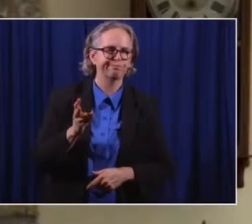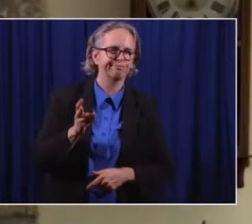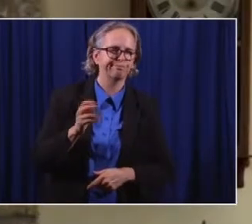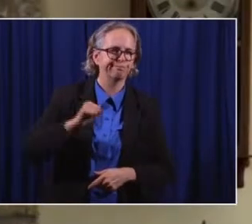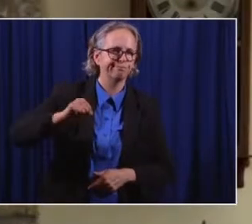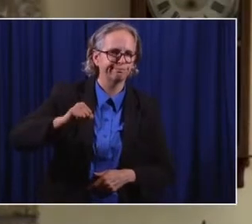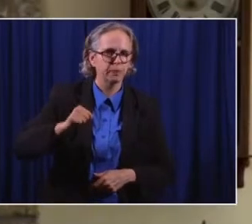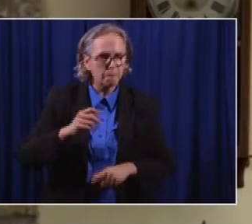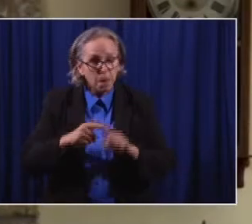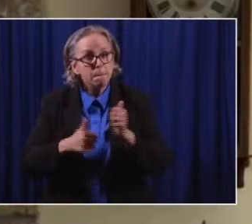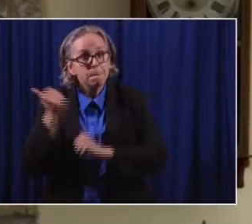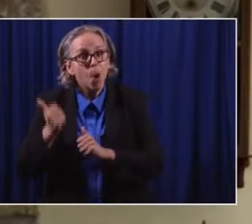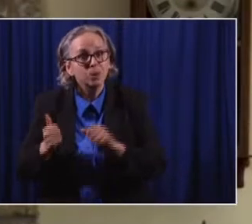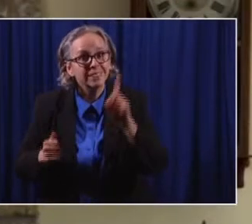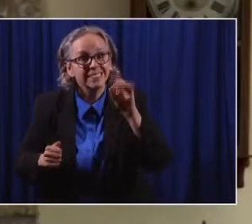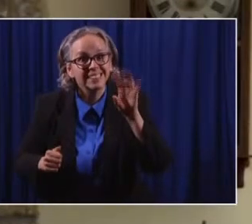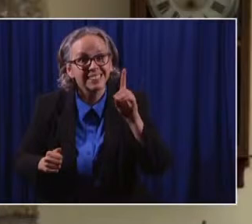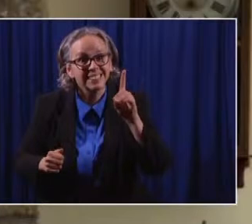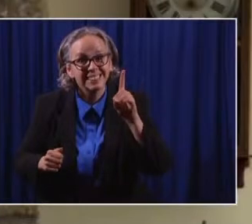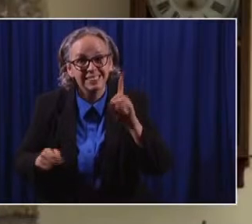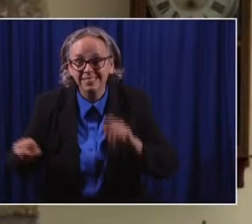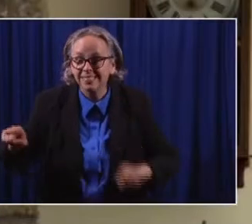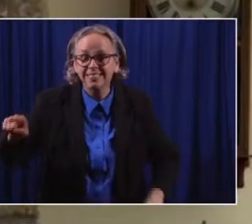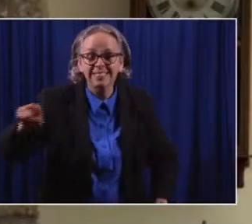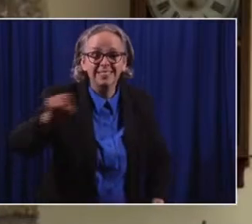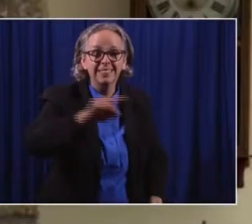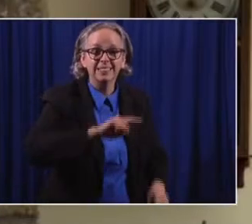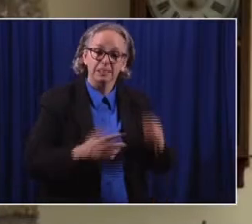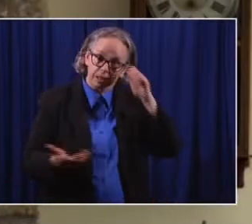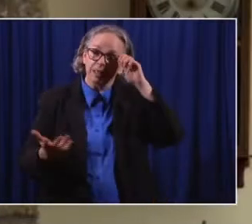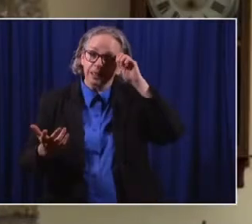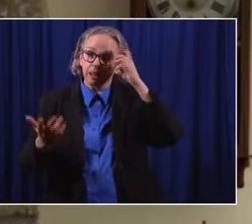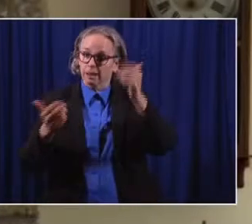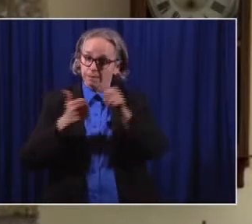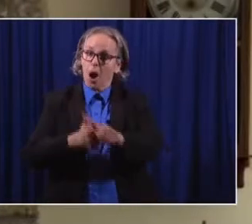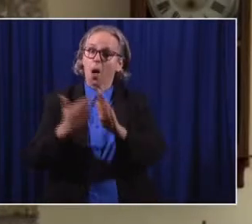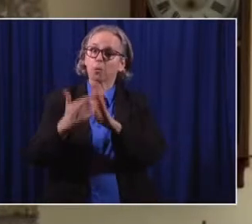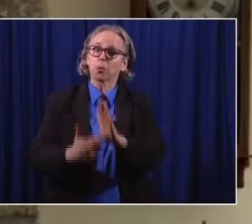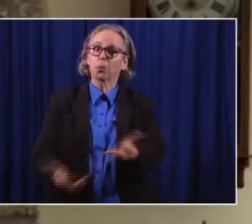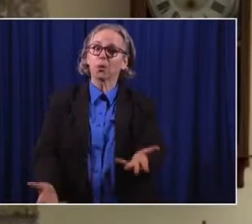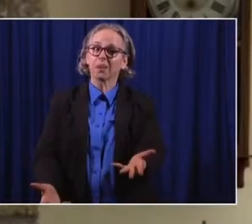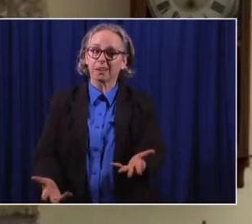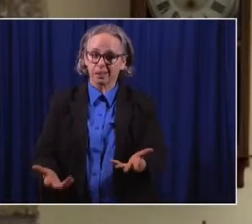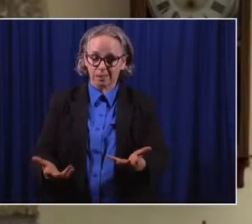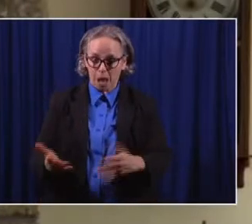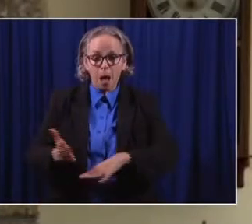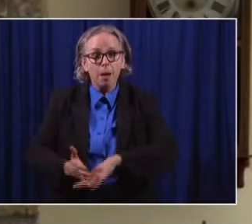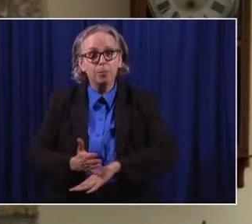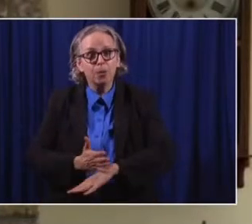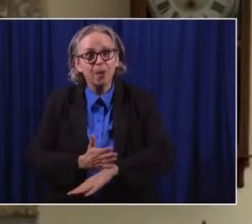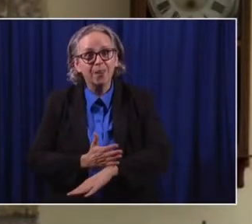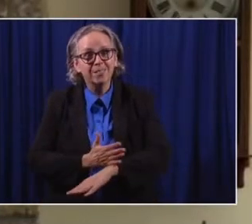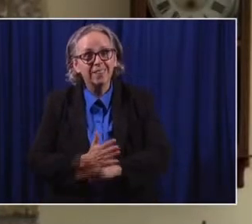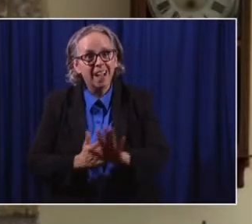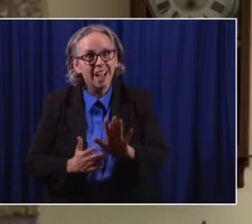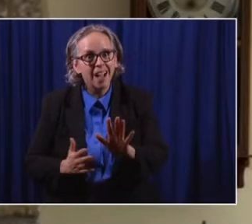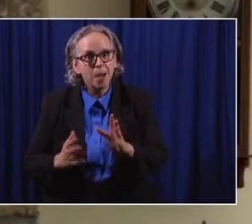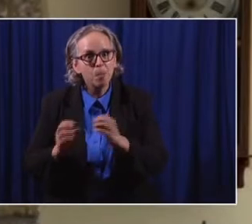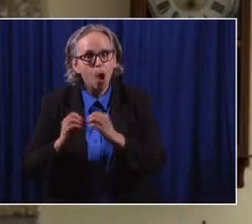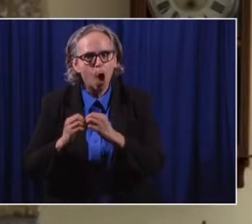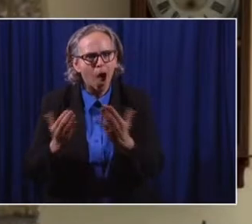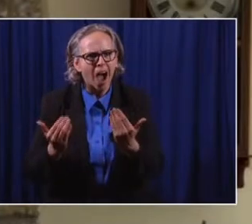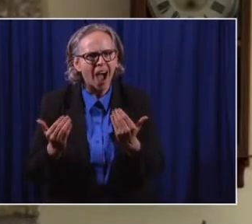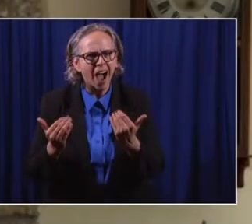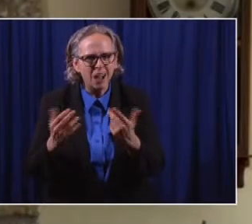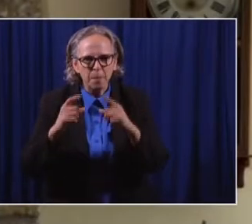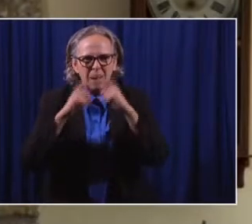But the majority of the people who talked today on the call said, hey, we're doing better. It continues to edge up. So